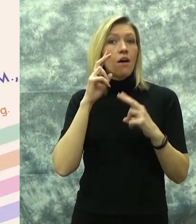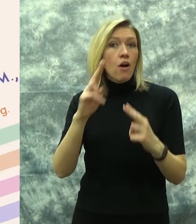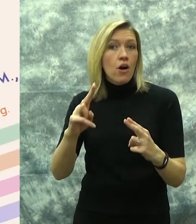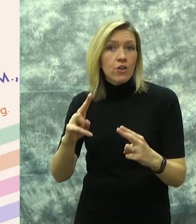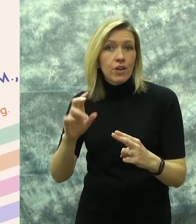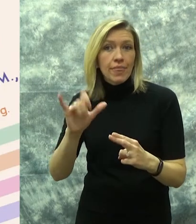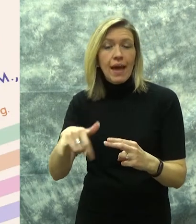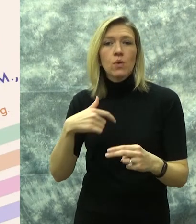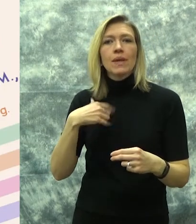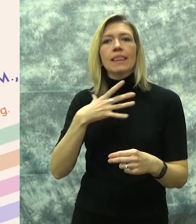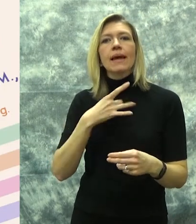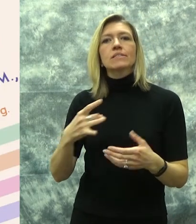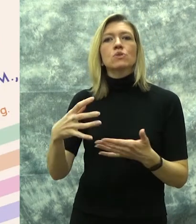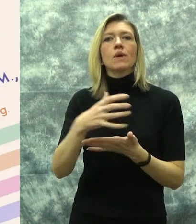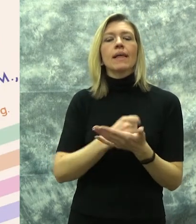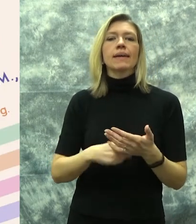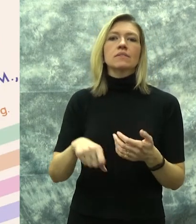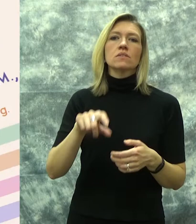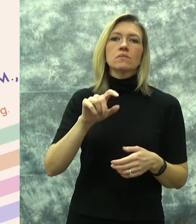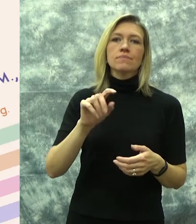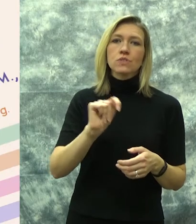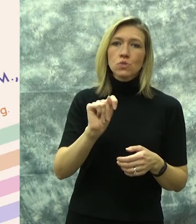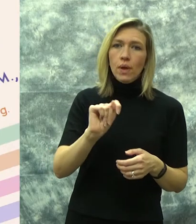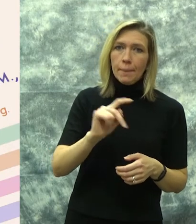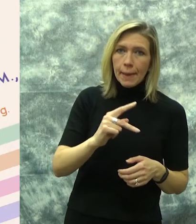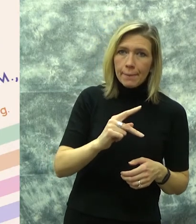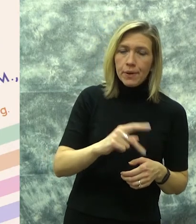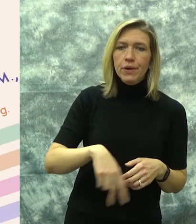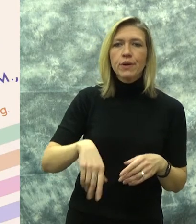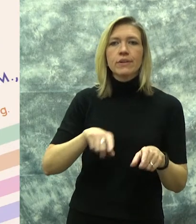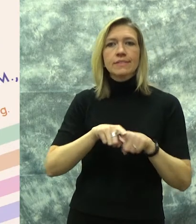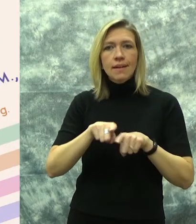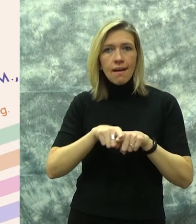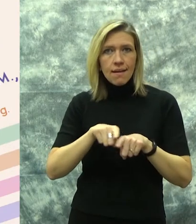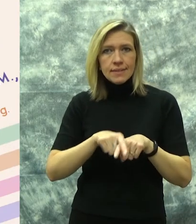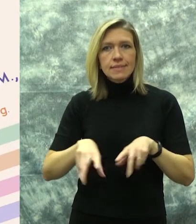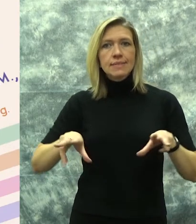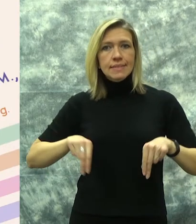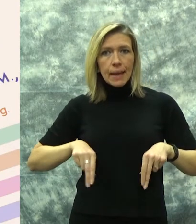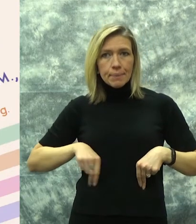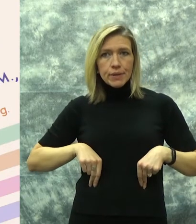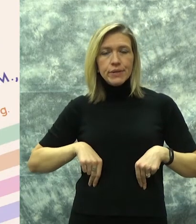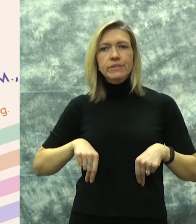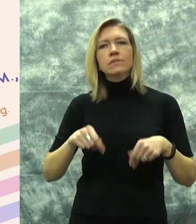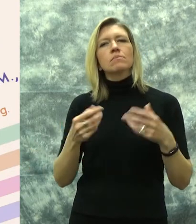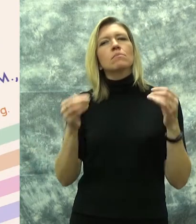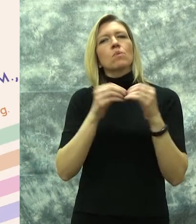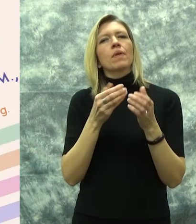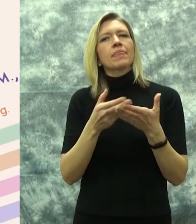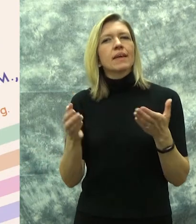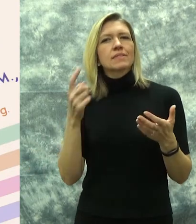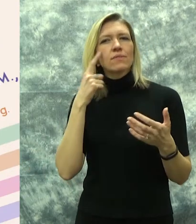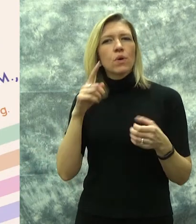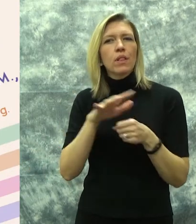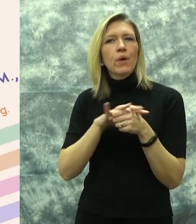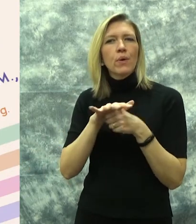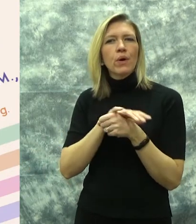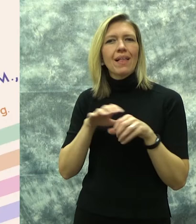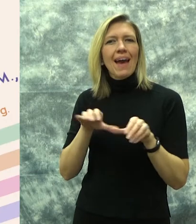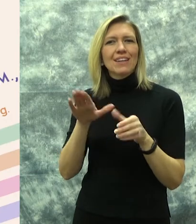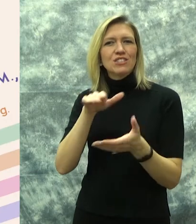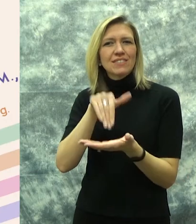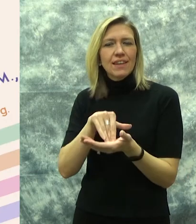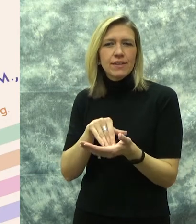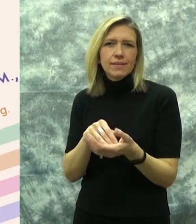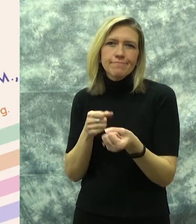socks, diapers, all sorts of items for our local action center to help the greater community. What a great way to feel good before